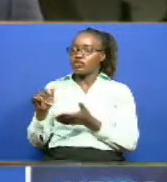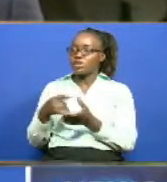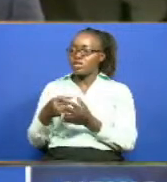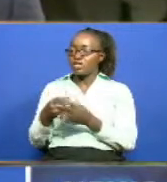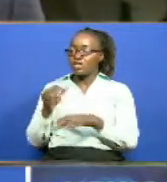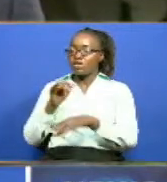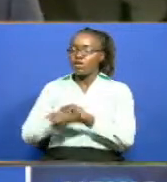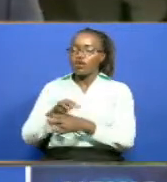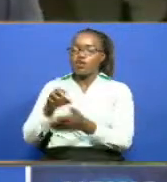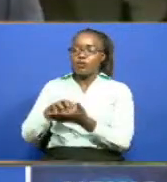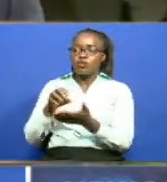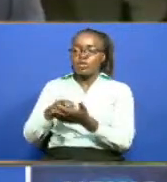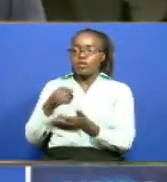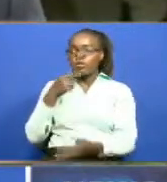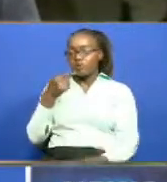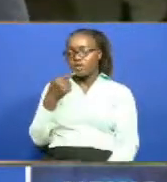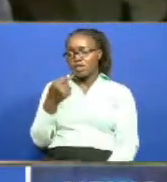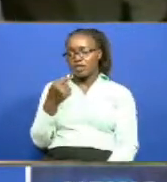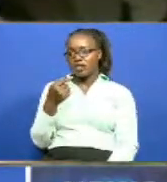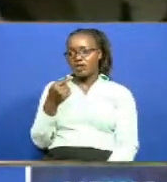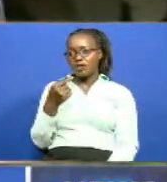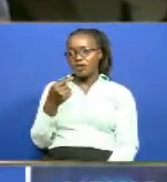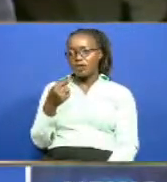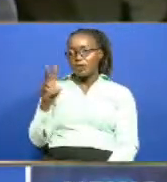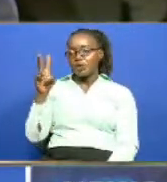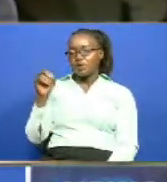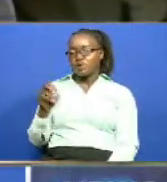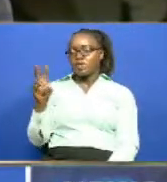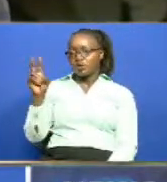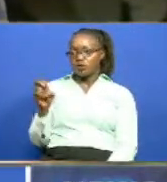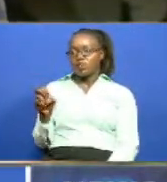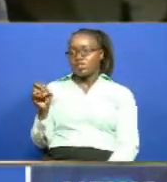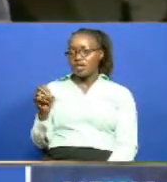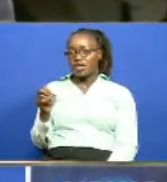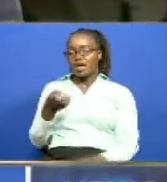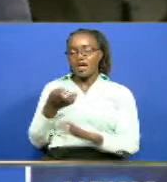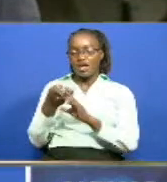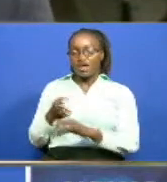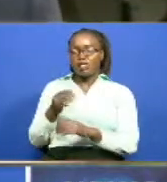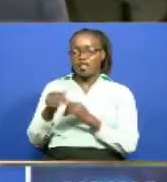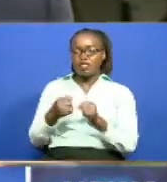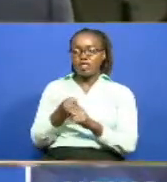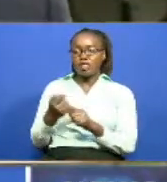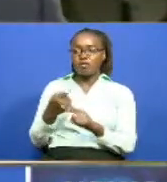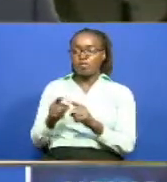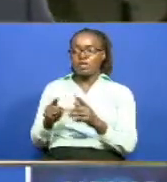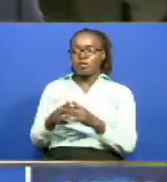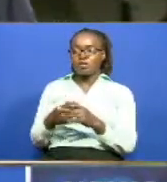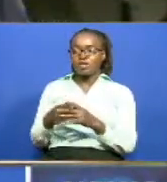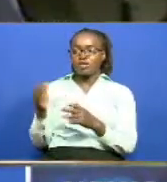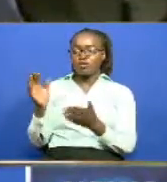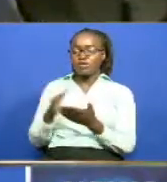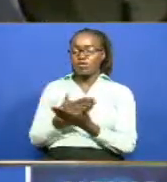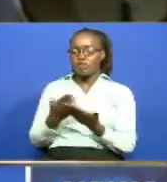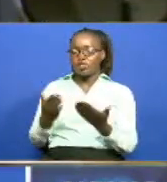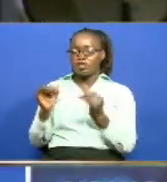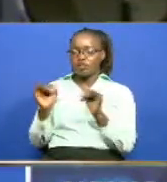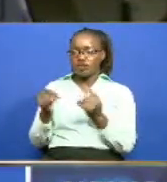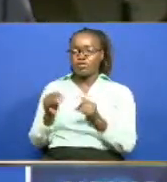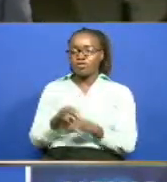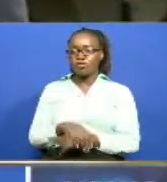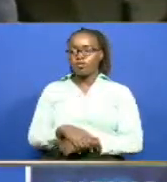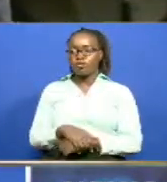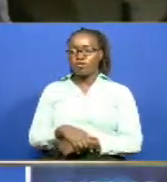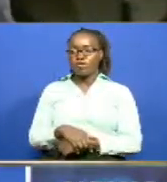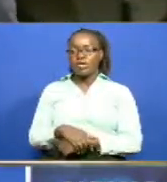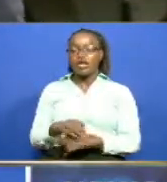good position to say 2020 was a difficult year, but it was the beginning of something new.